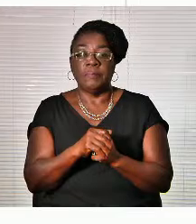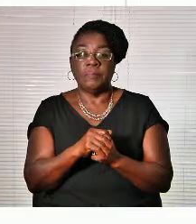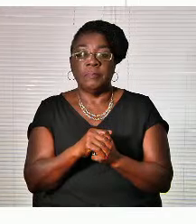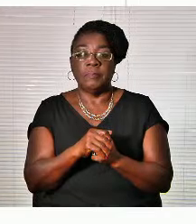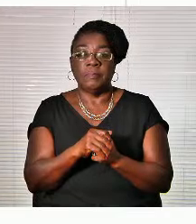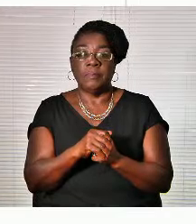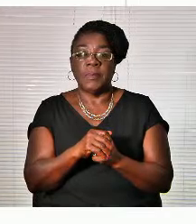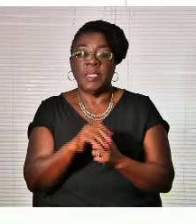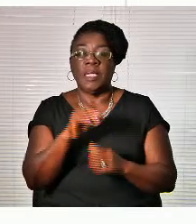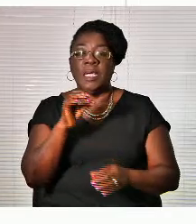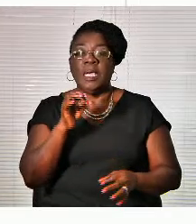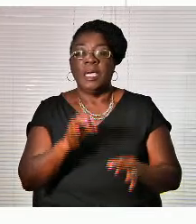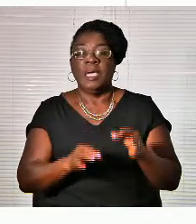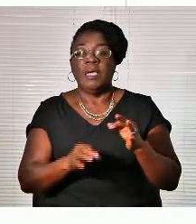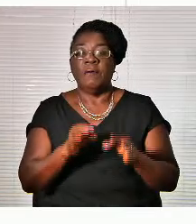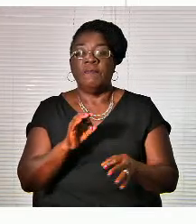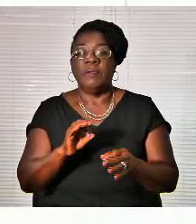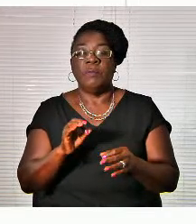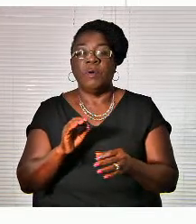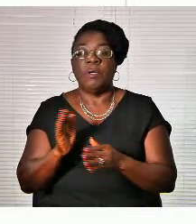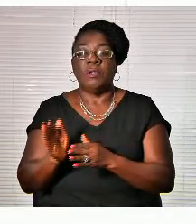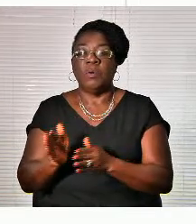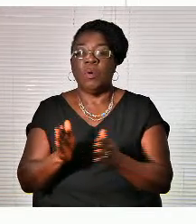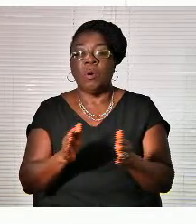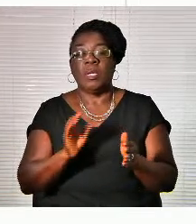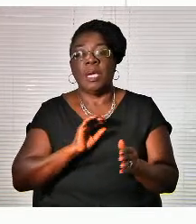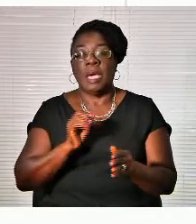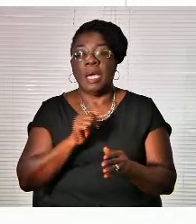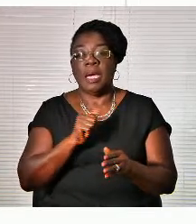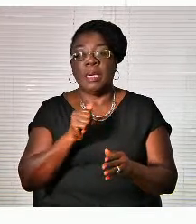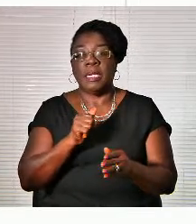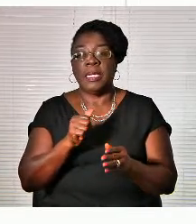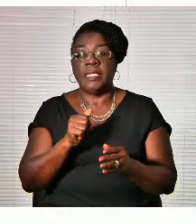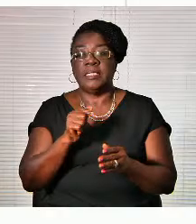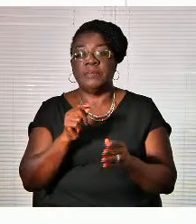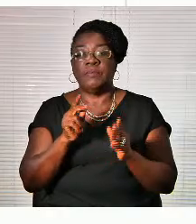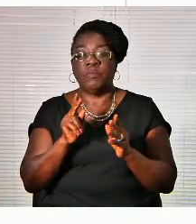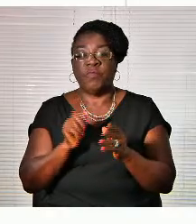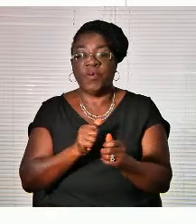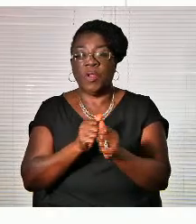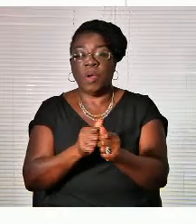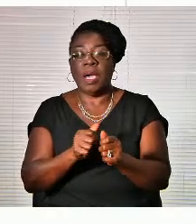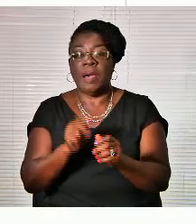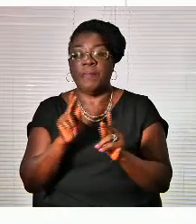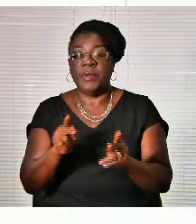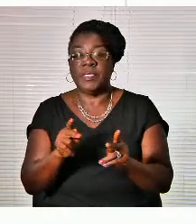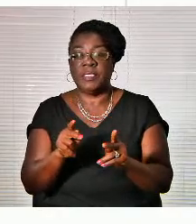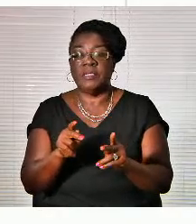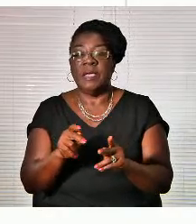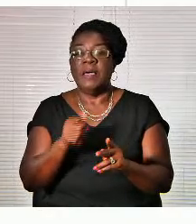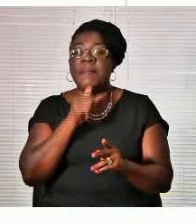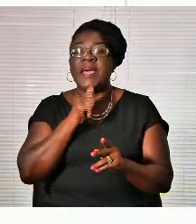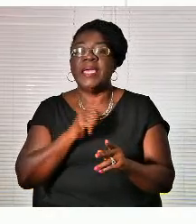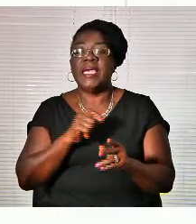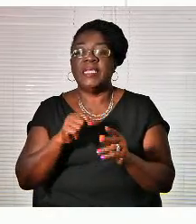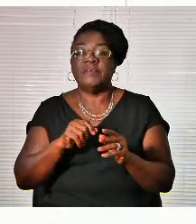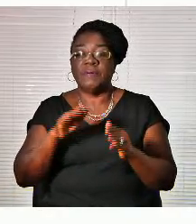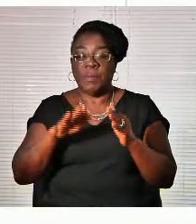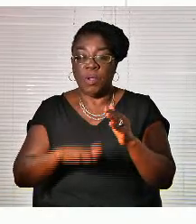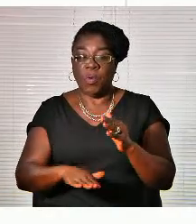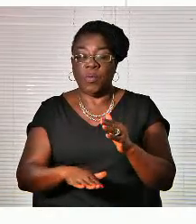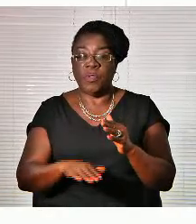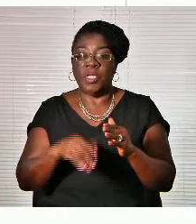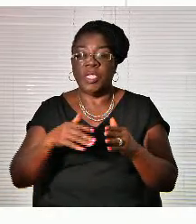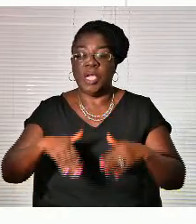If we were to order our cases by age, from lowest to highest,